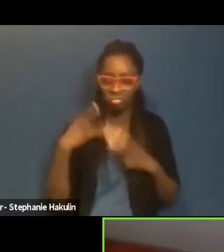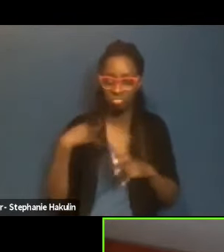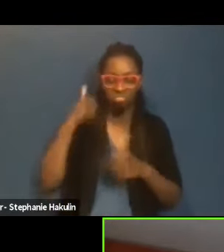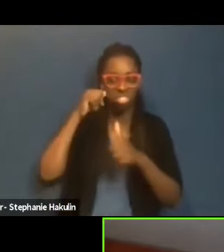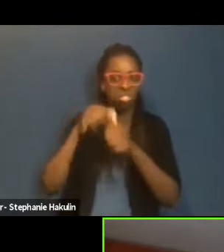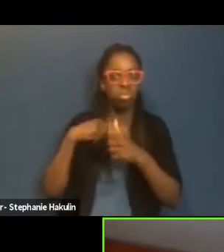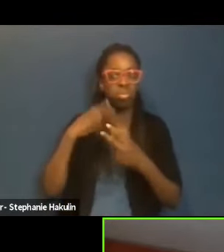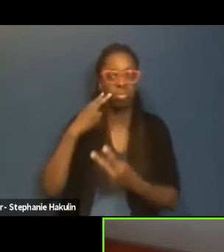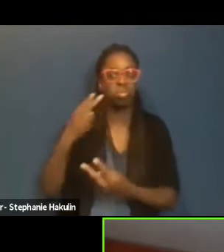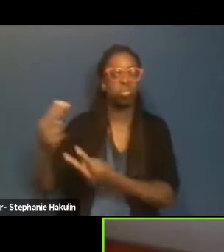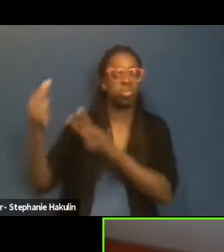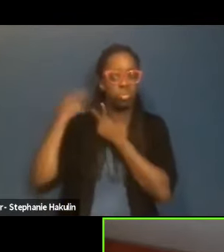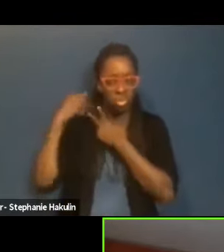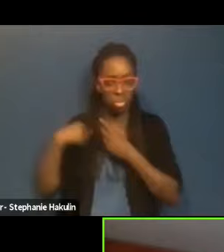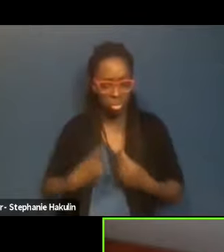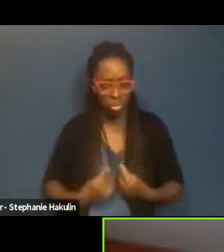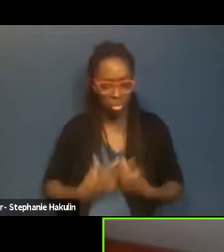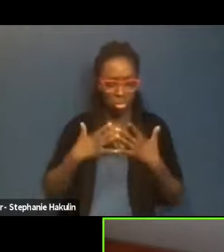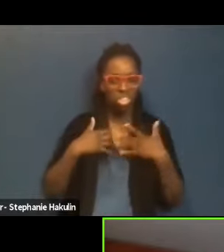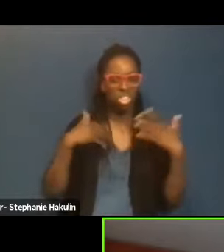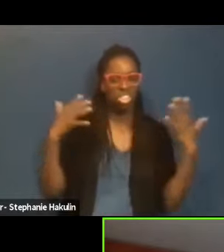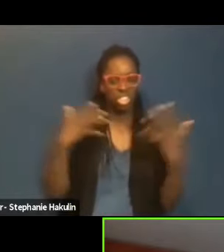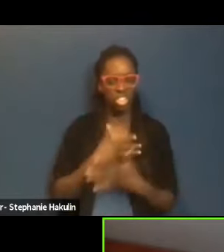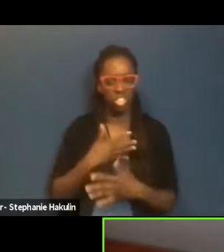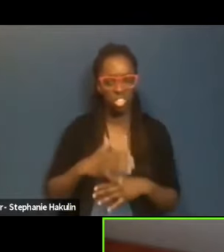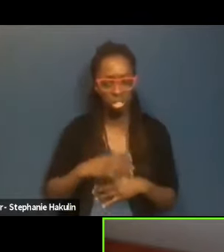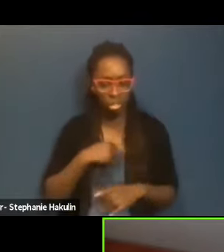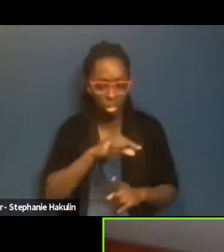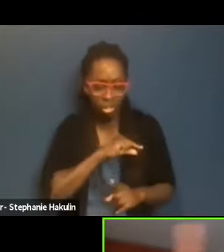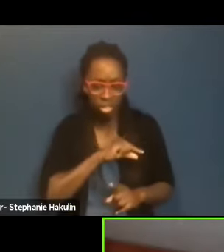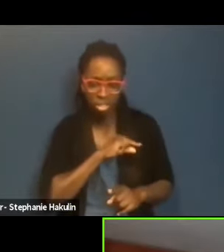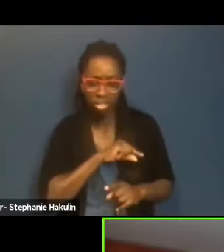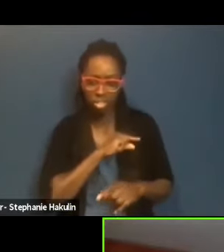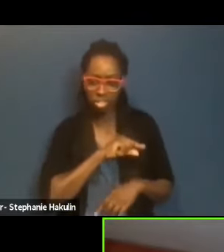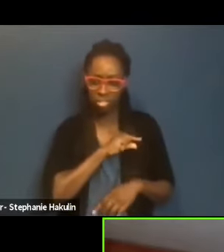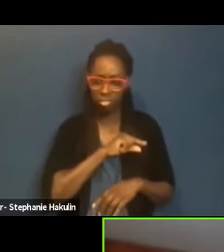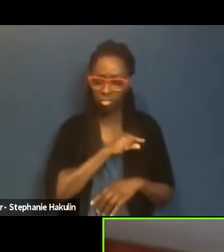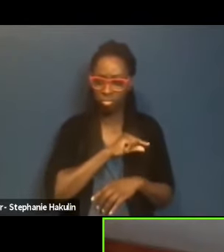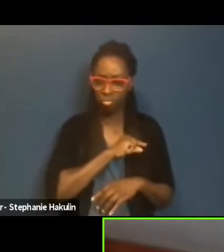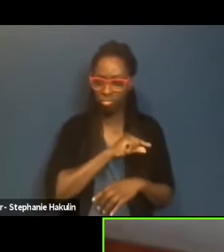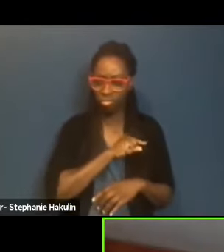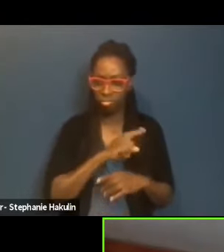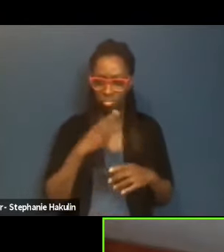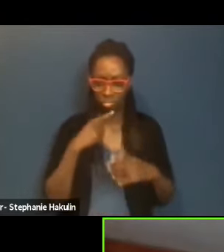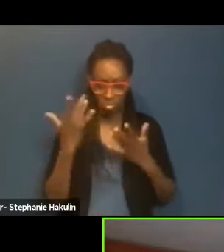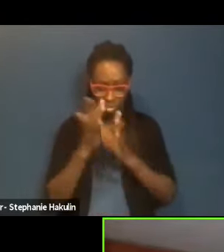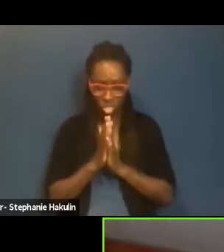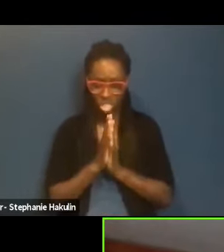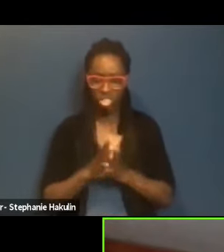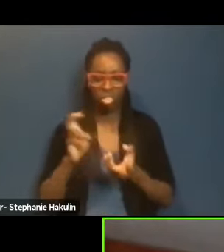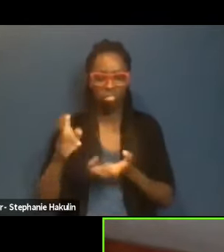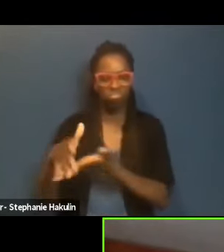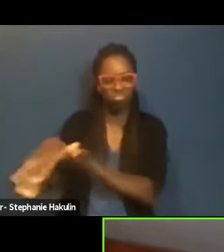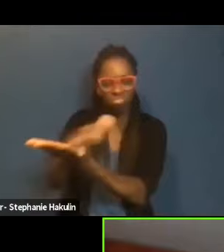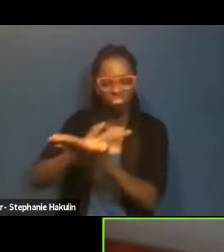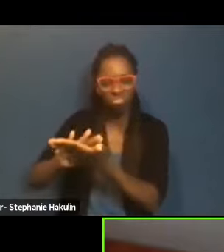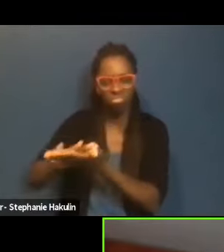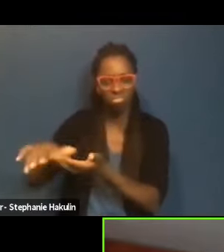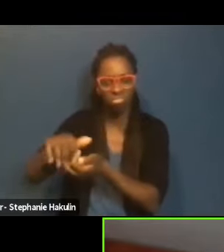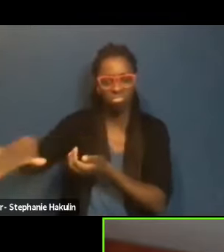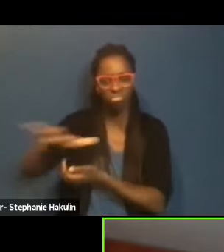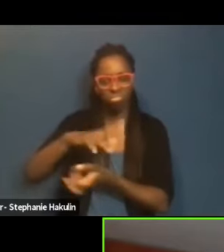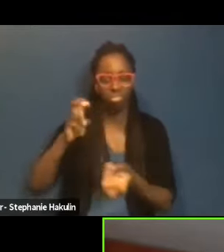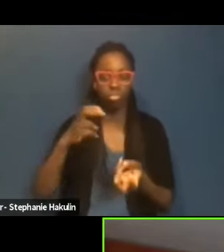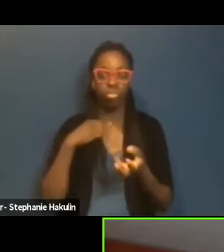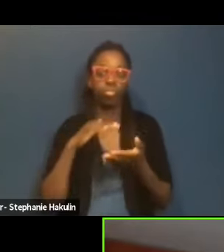they were forced to lie in. This is Olimpia. This is how you do despojo for a nation. This is a return to sender spell, a